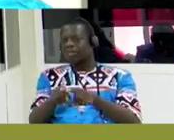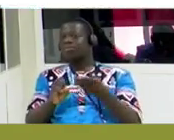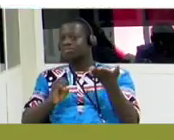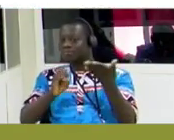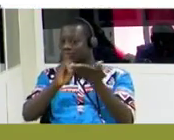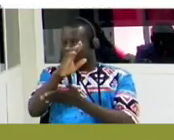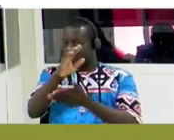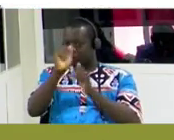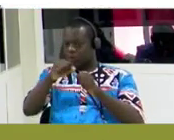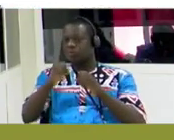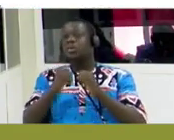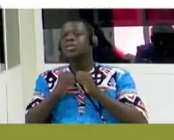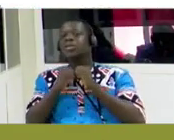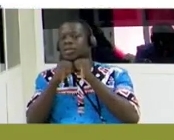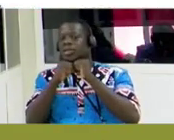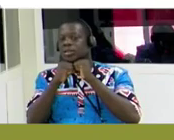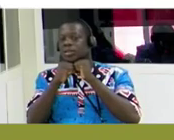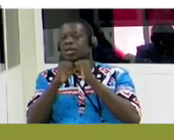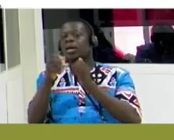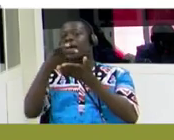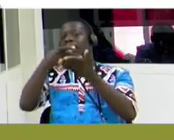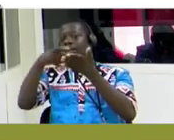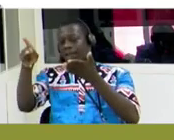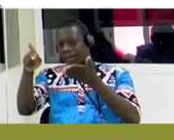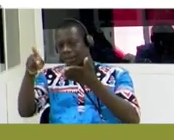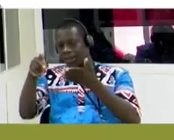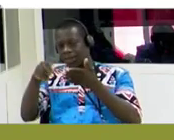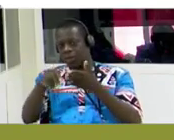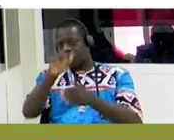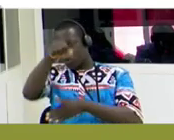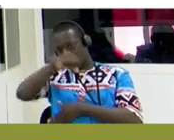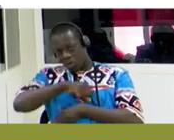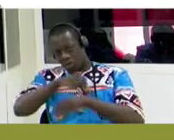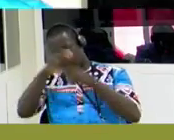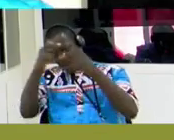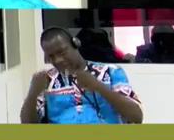Mm. That's your testimony? Yes, sir.